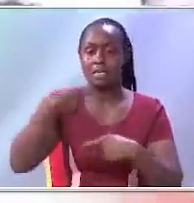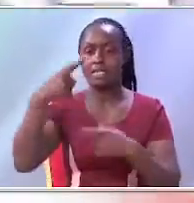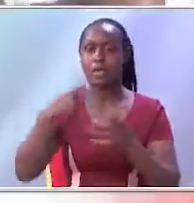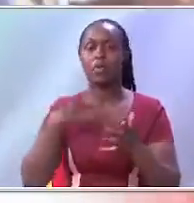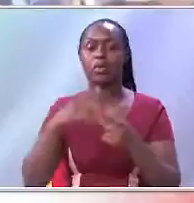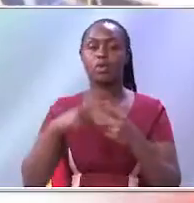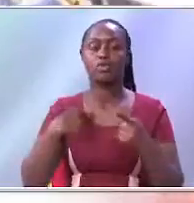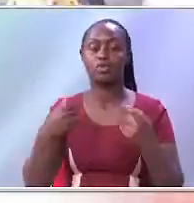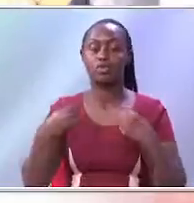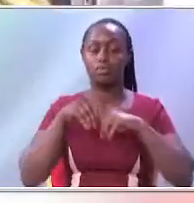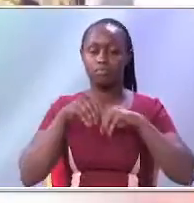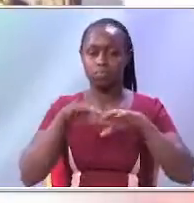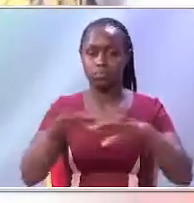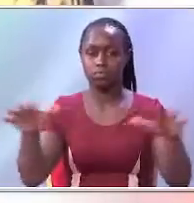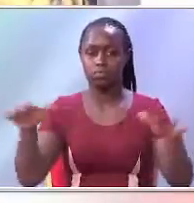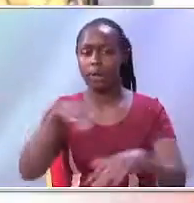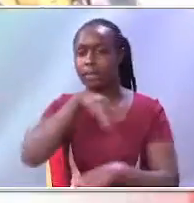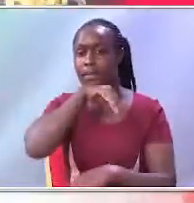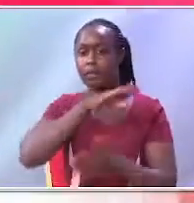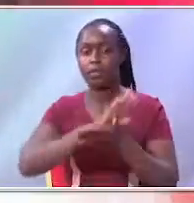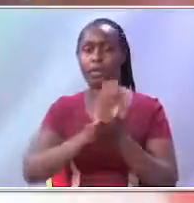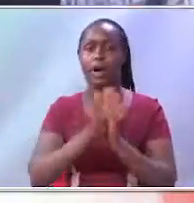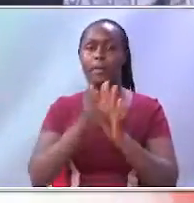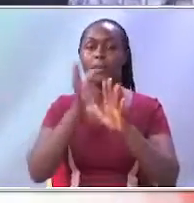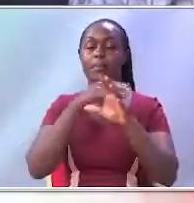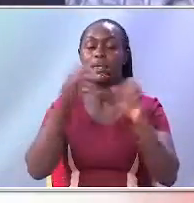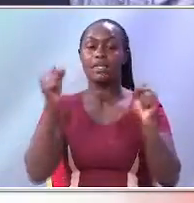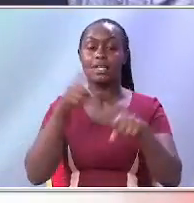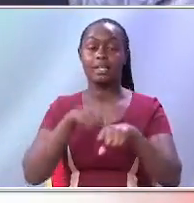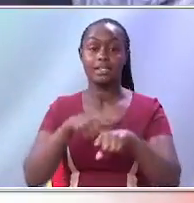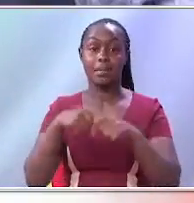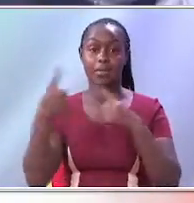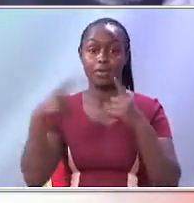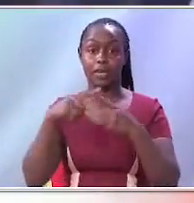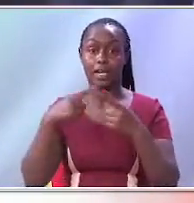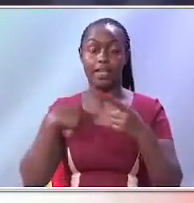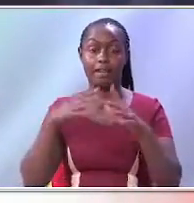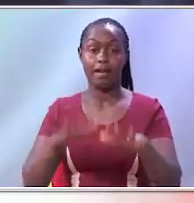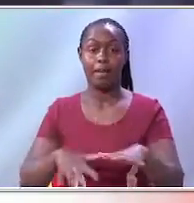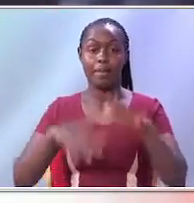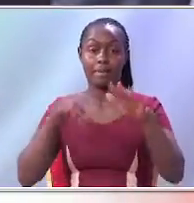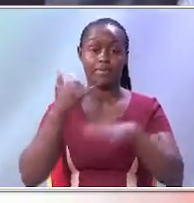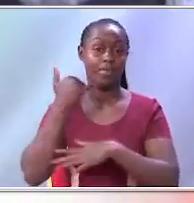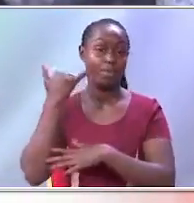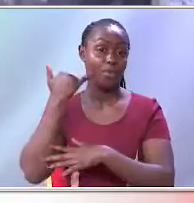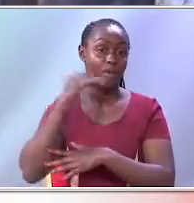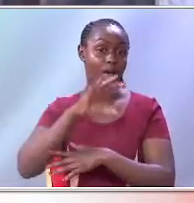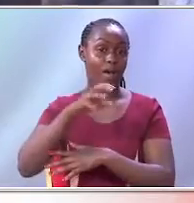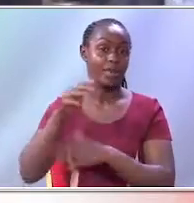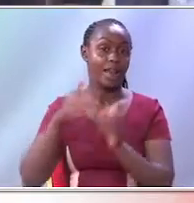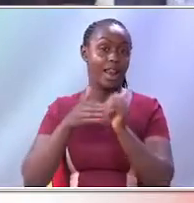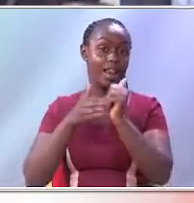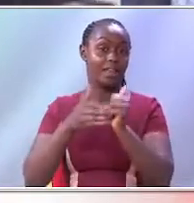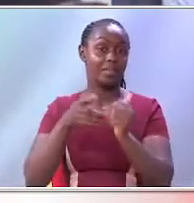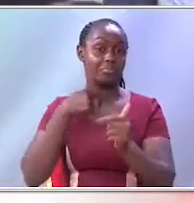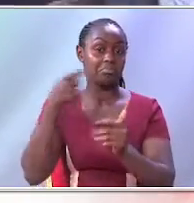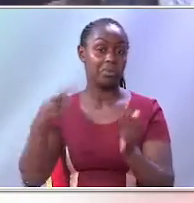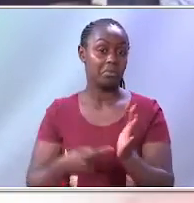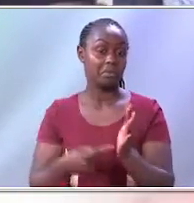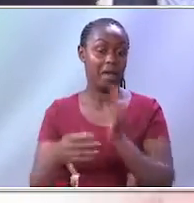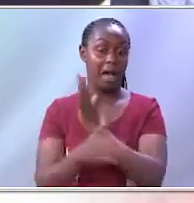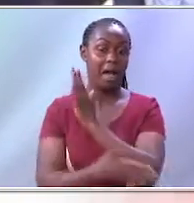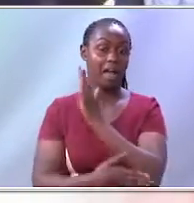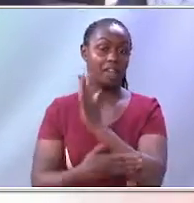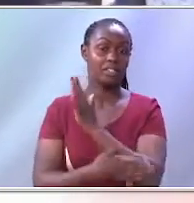popularizing ODM leader Raila Odinga's presidential bid. Speaking during their campaign's trail in Nakuru County, the leaders insisted that the country will be